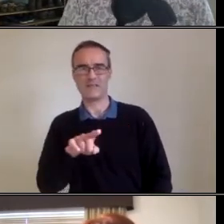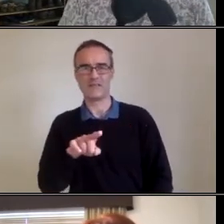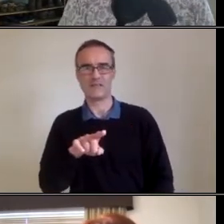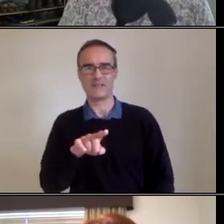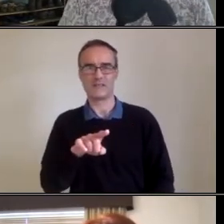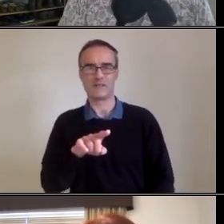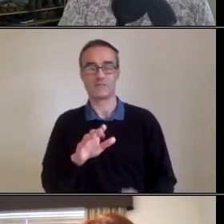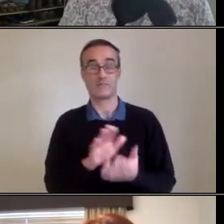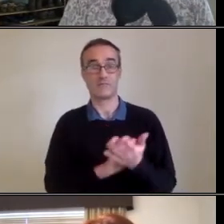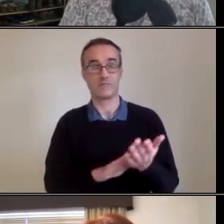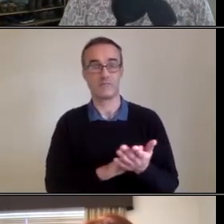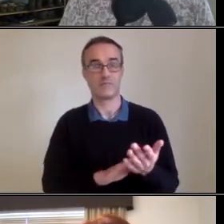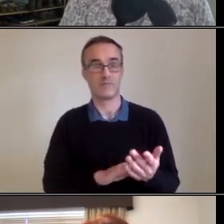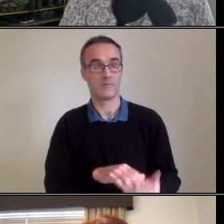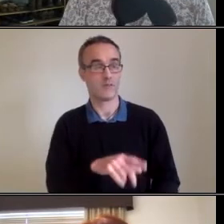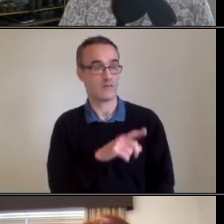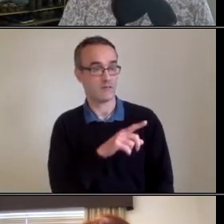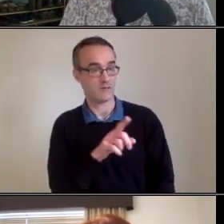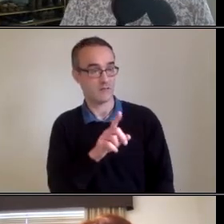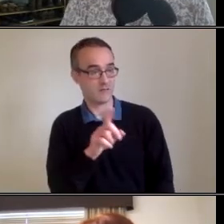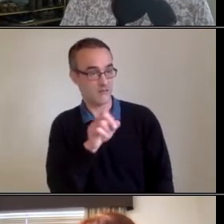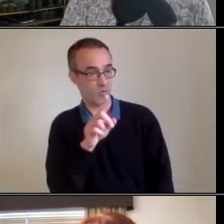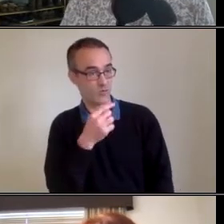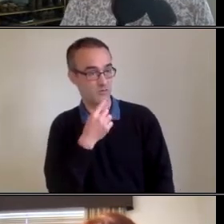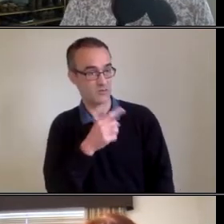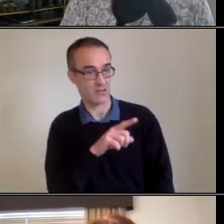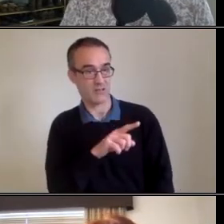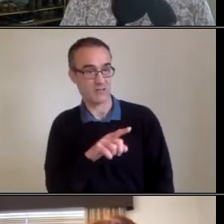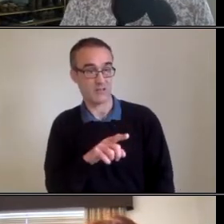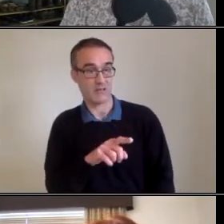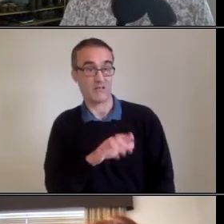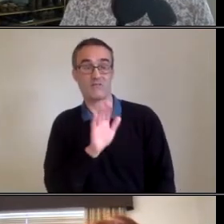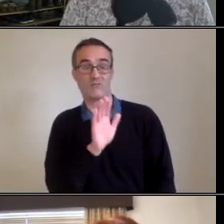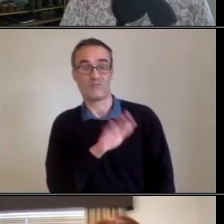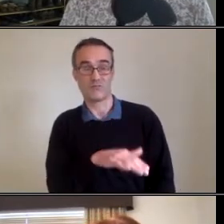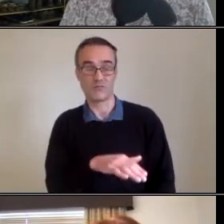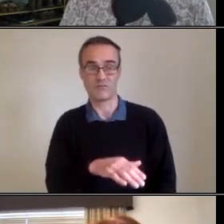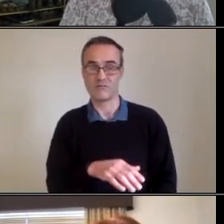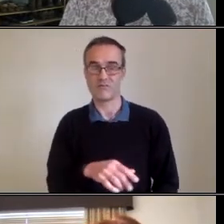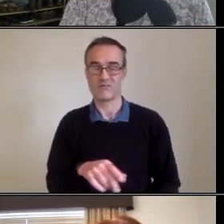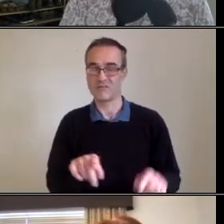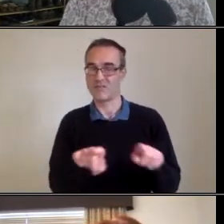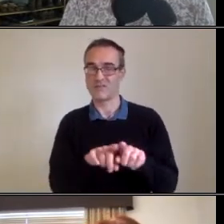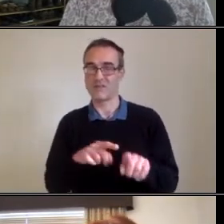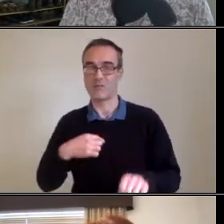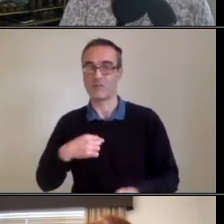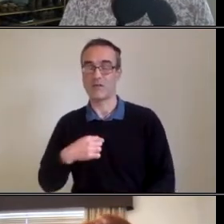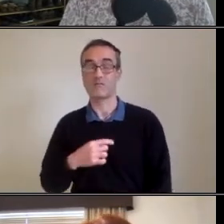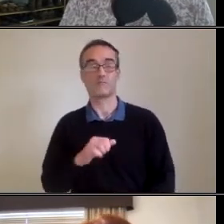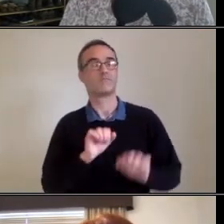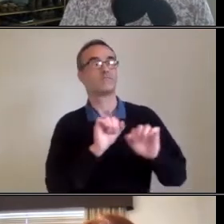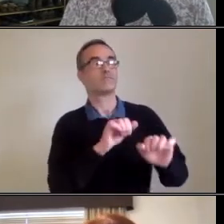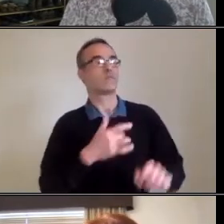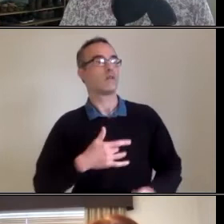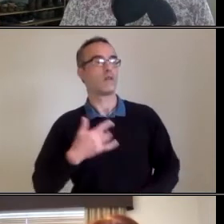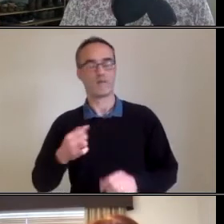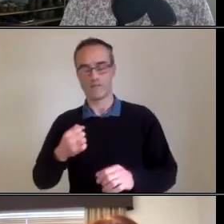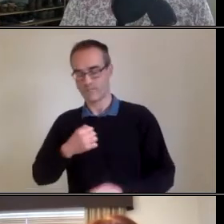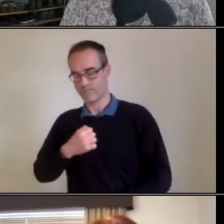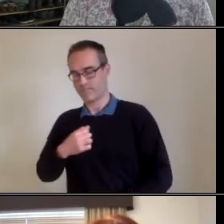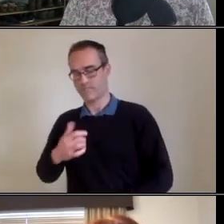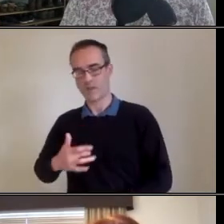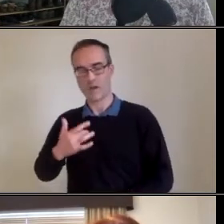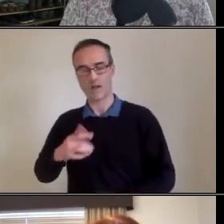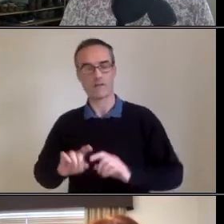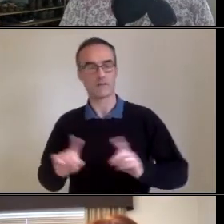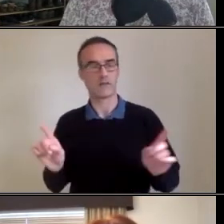that panel's going to say either, because I'll think, well, they haven't had my lived experience. And so I think, you know, there are countries, and particularly in the financial sector now, the